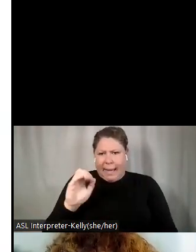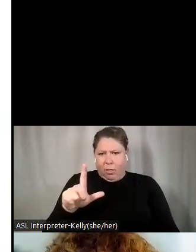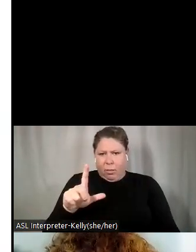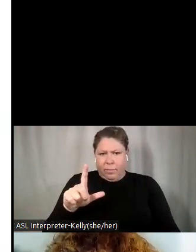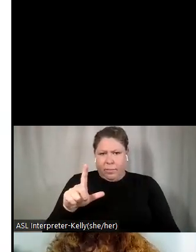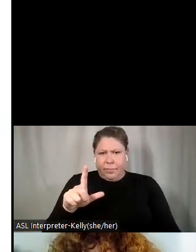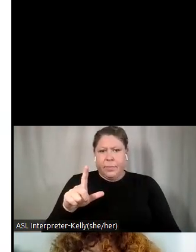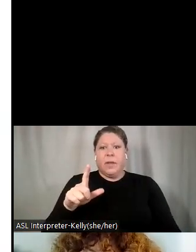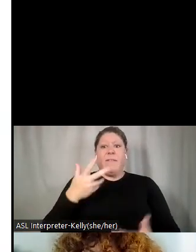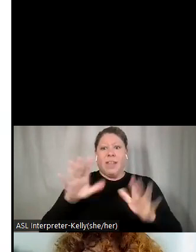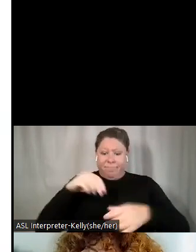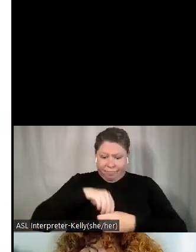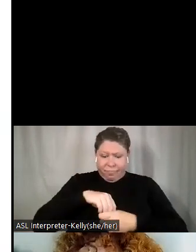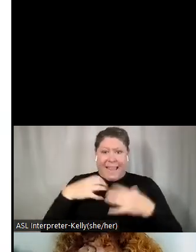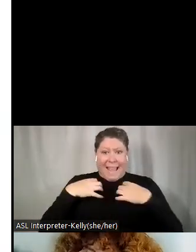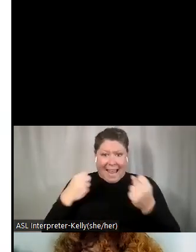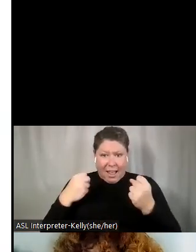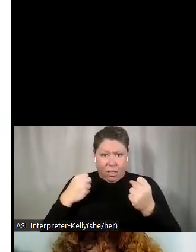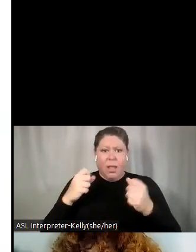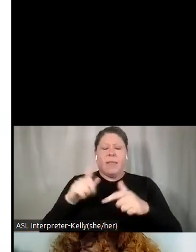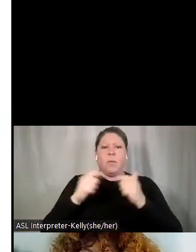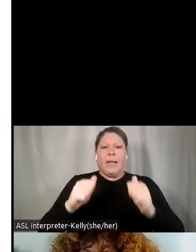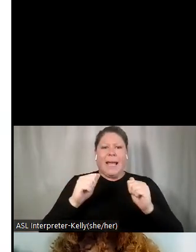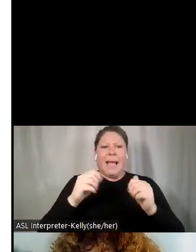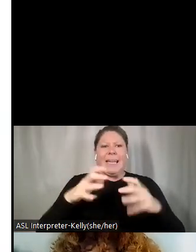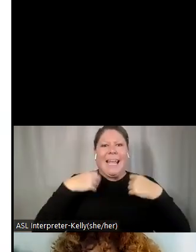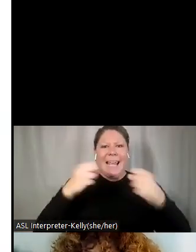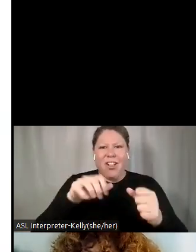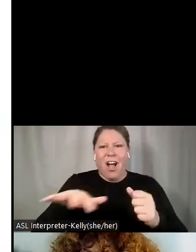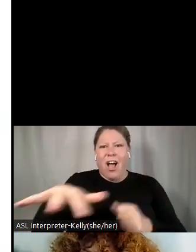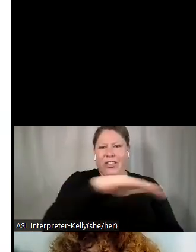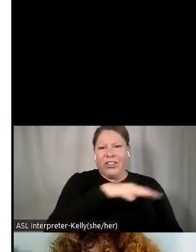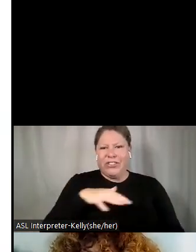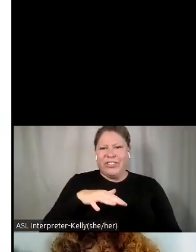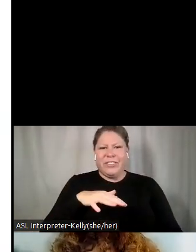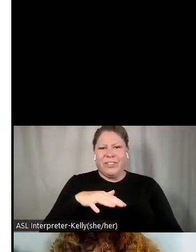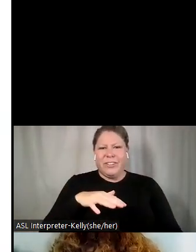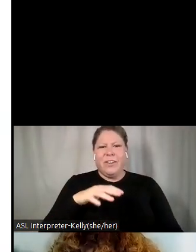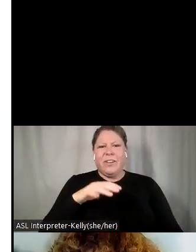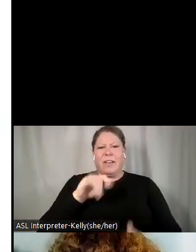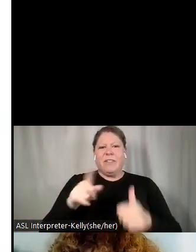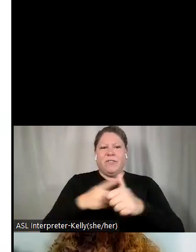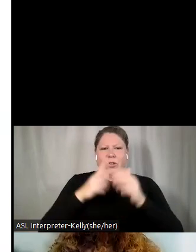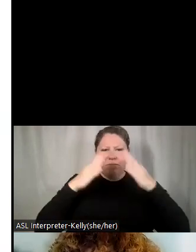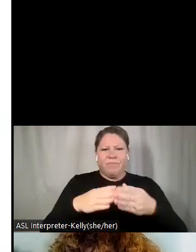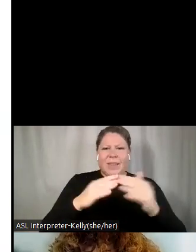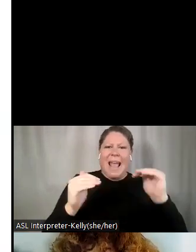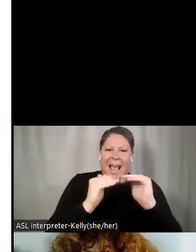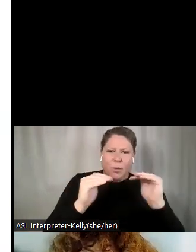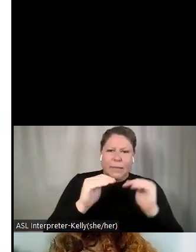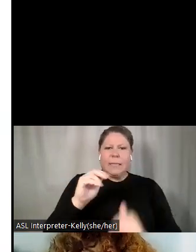healed ourselves, we'll be positioned better to heal others. So that was an initial focus of the equity, anti-racism,